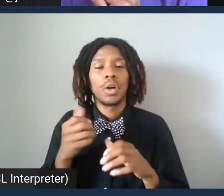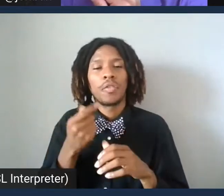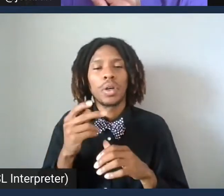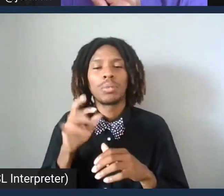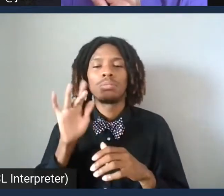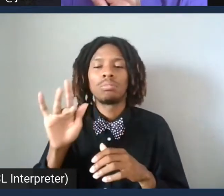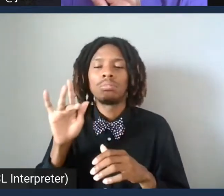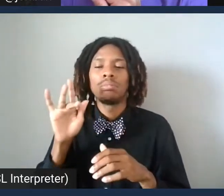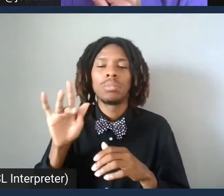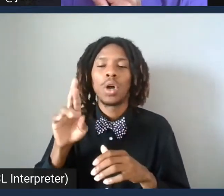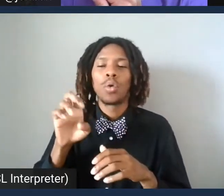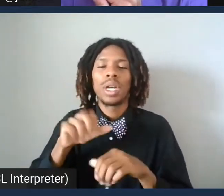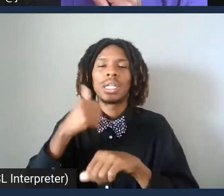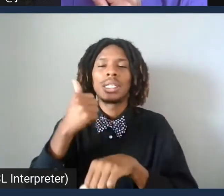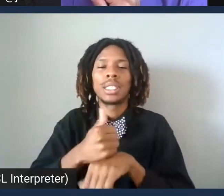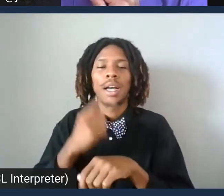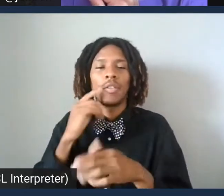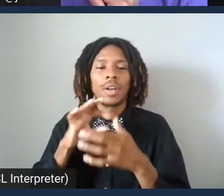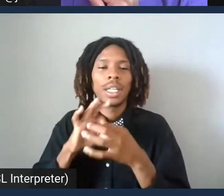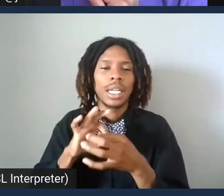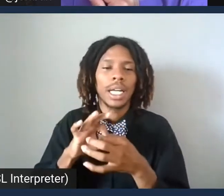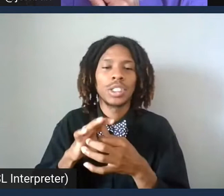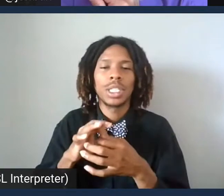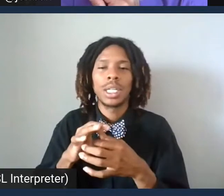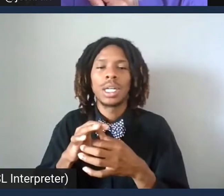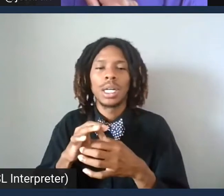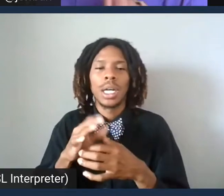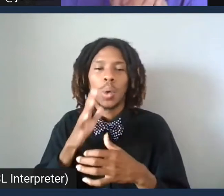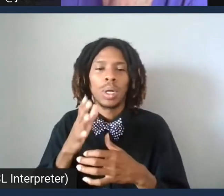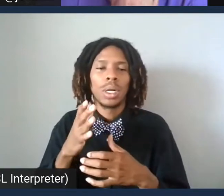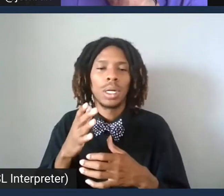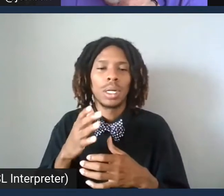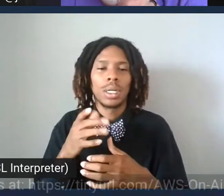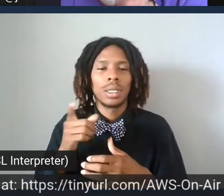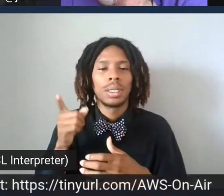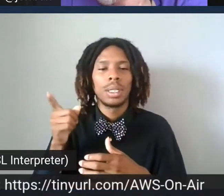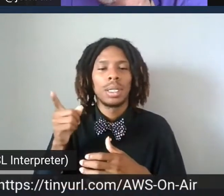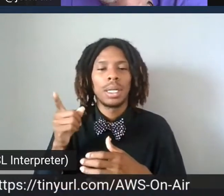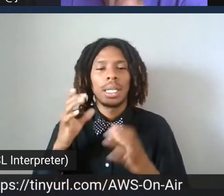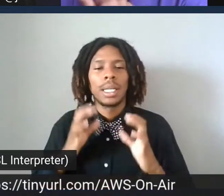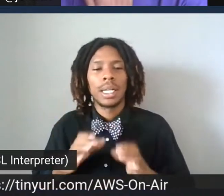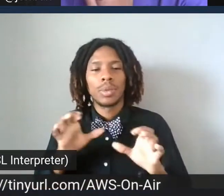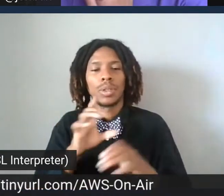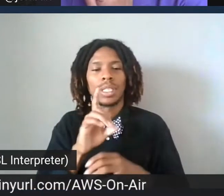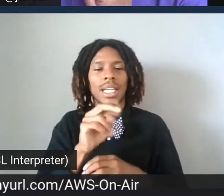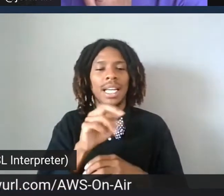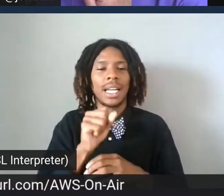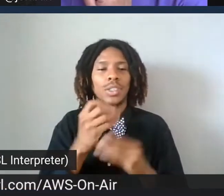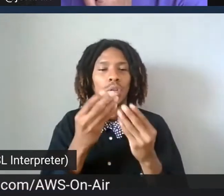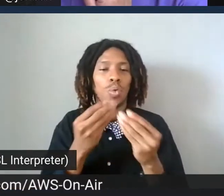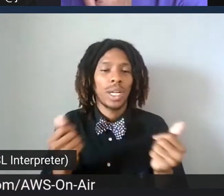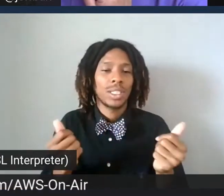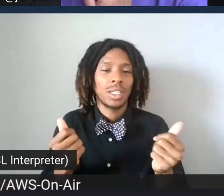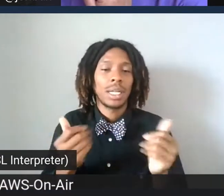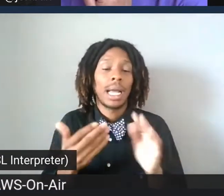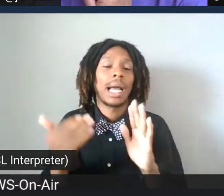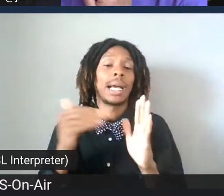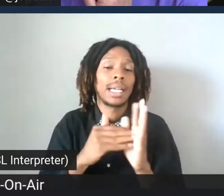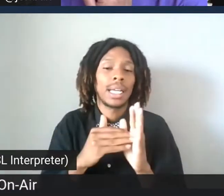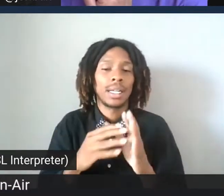the connections or just kill them on the host and they'll be like, the clients will do DNS resolution again.